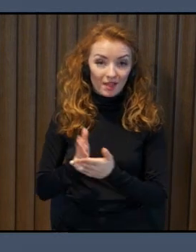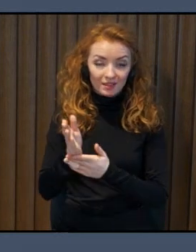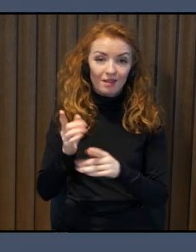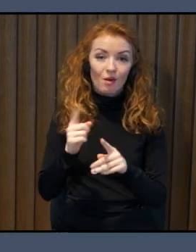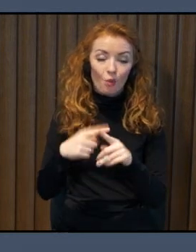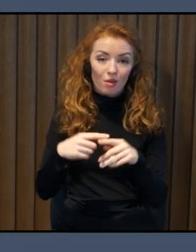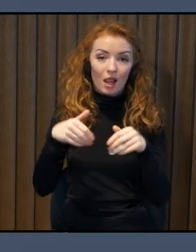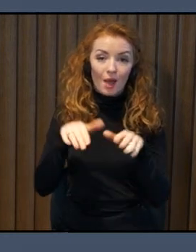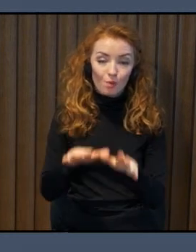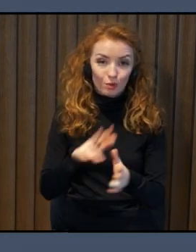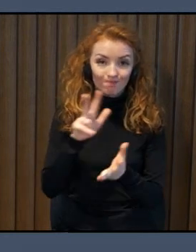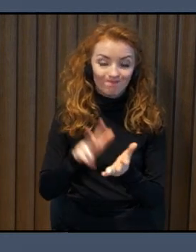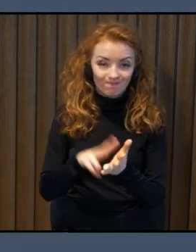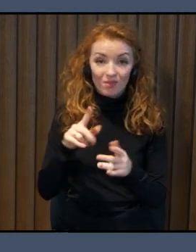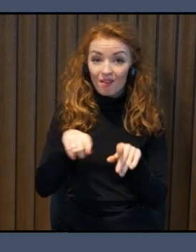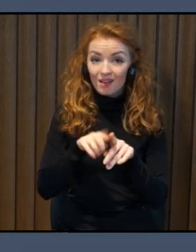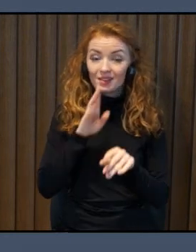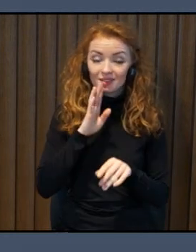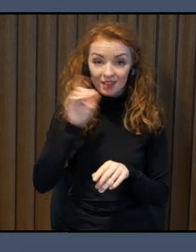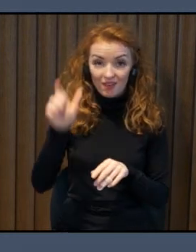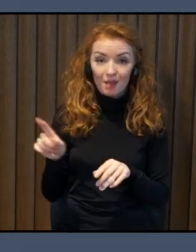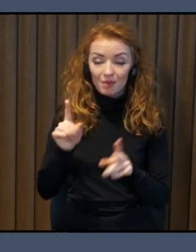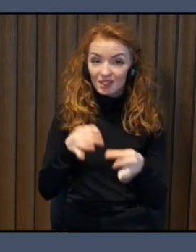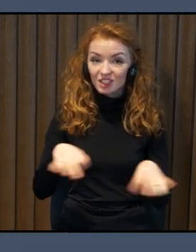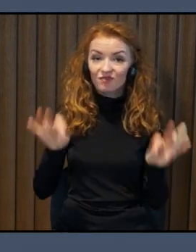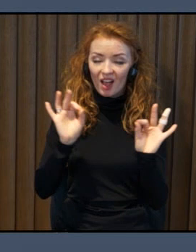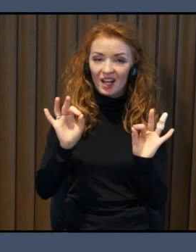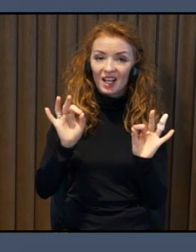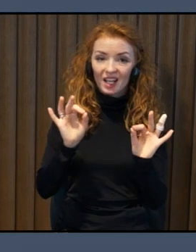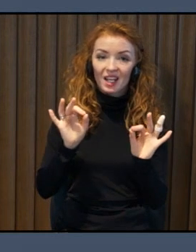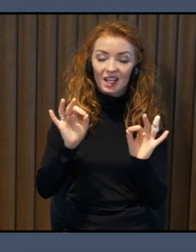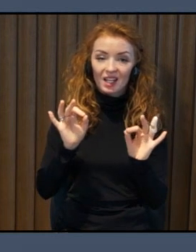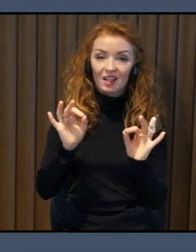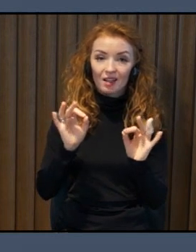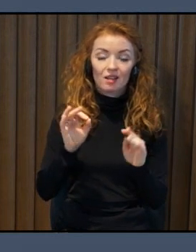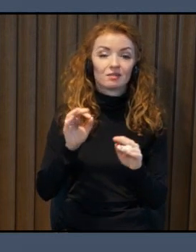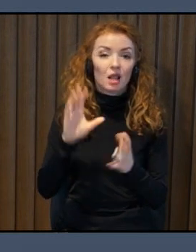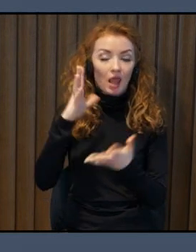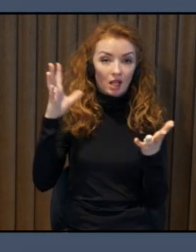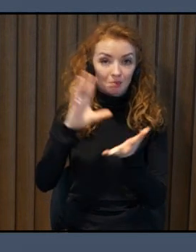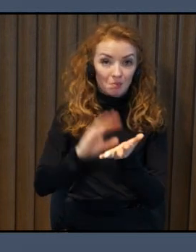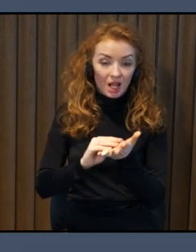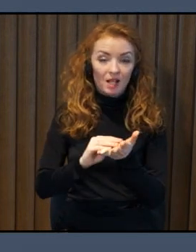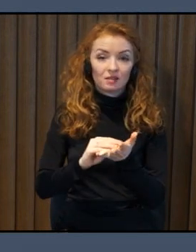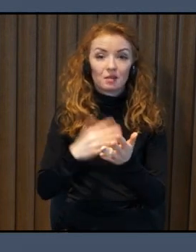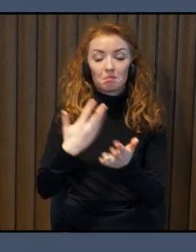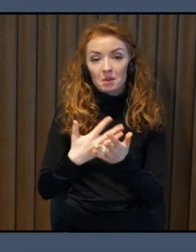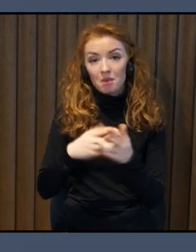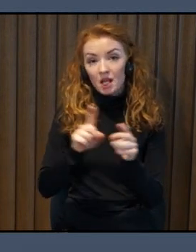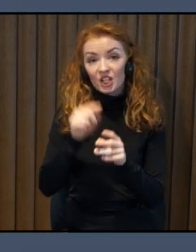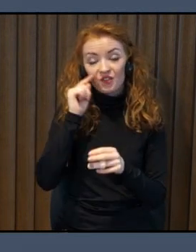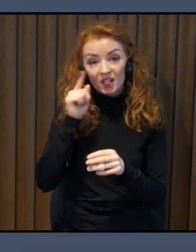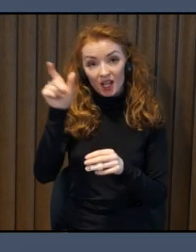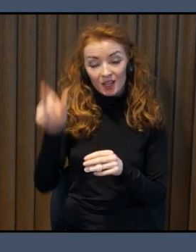and also participation of women in decision-making, because women have totally